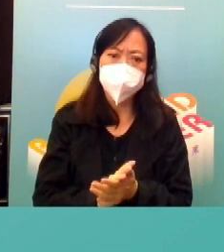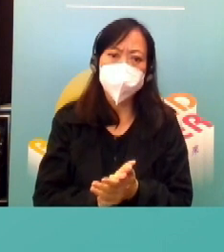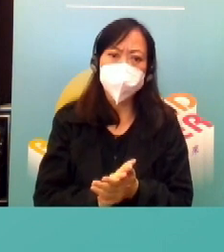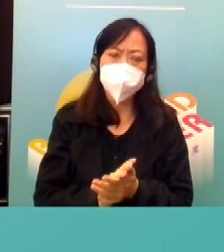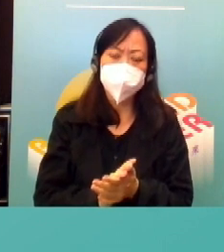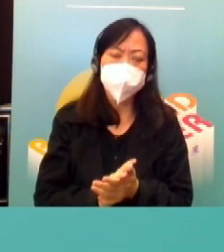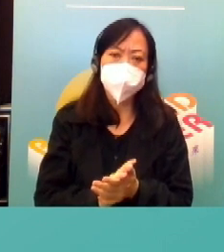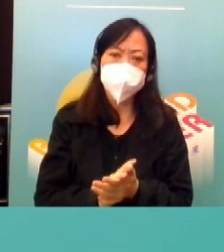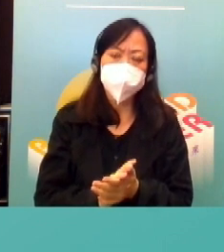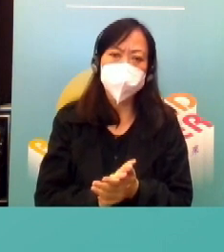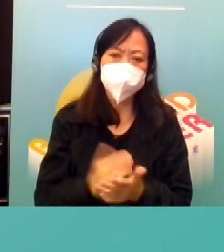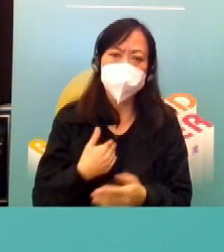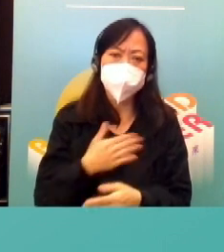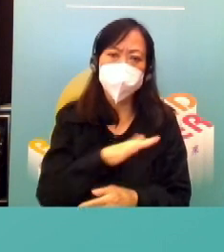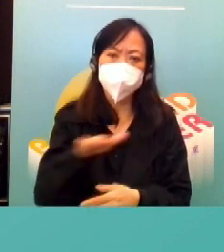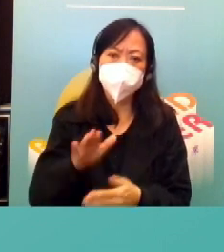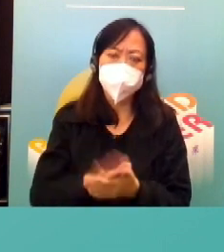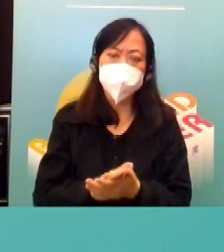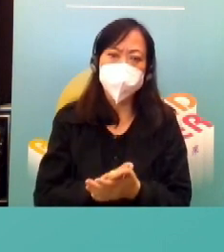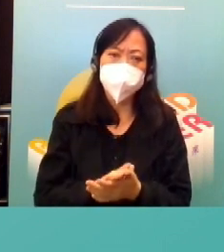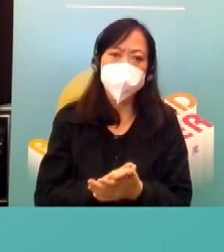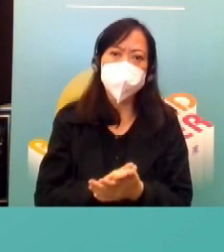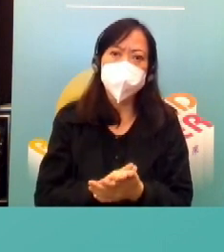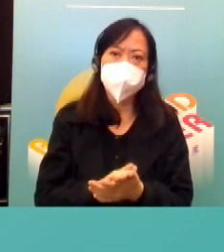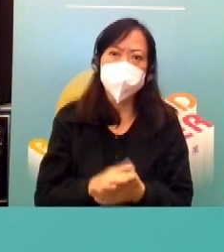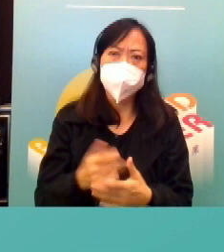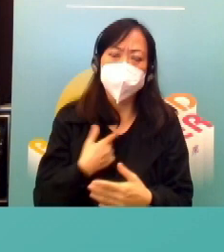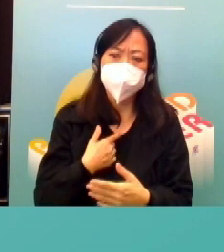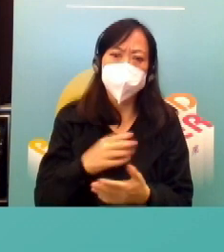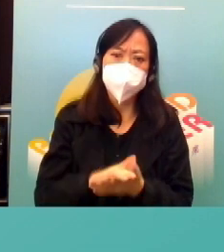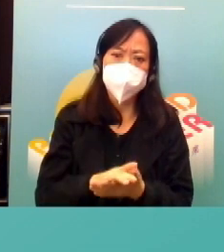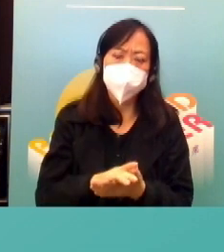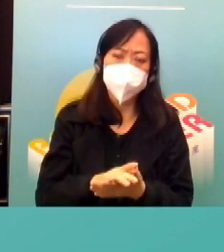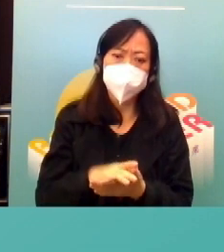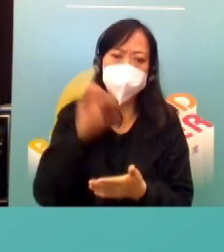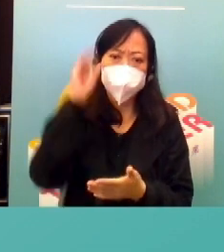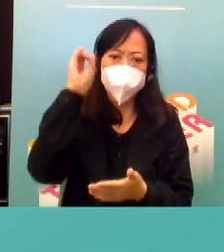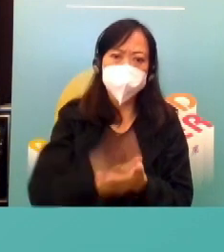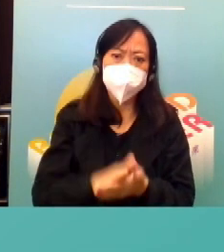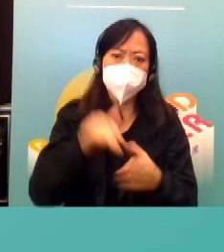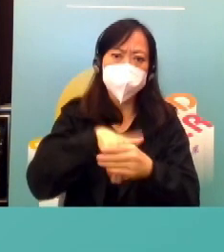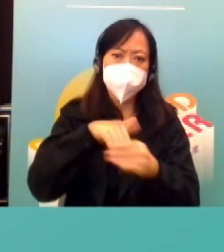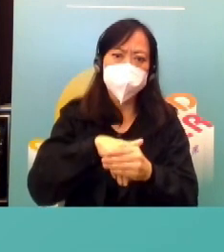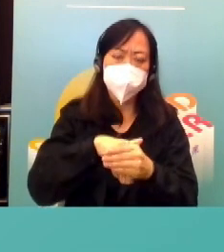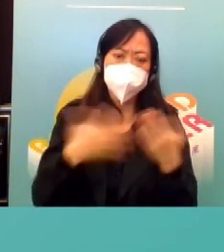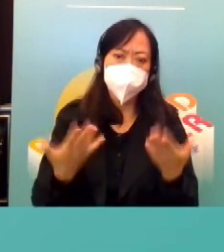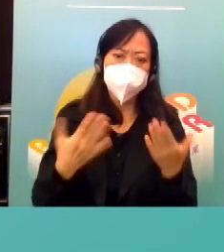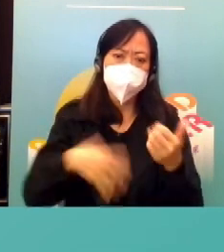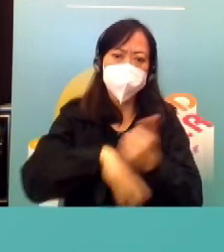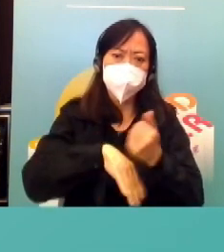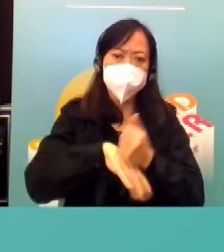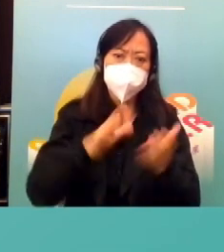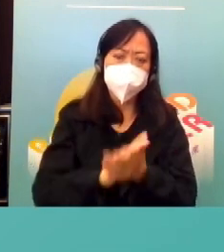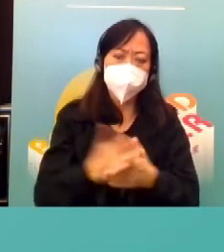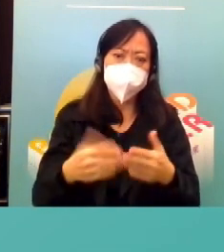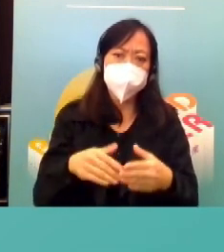really invest in some of these capital investment. And this is just about infrastructure and capital investment, right? There are a lot more than that. And so in this